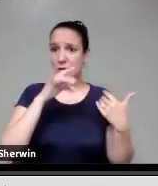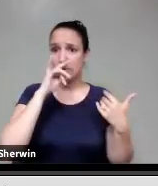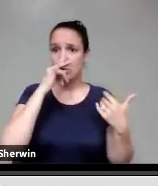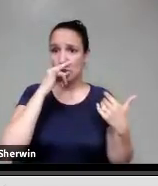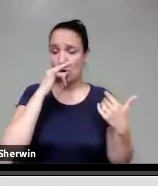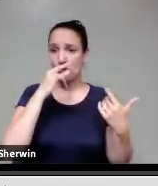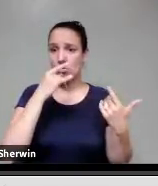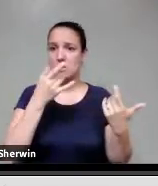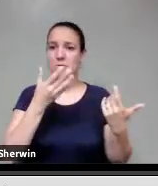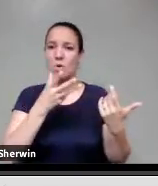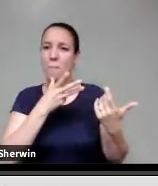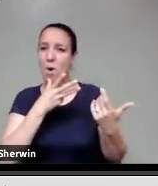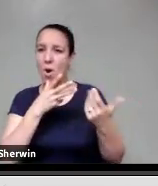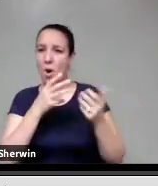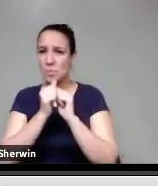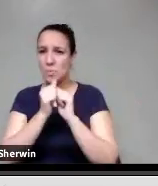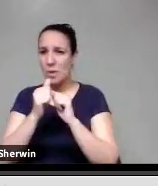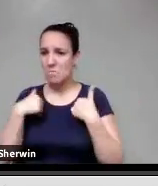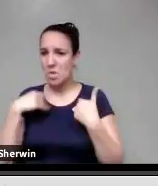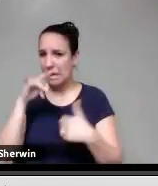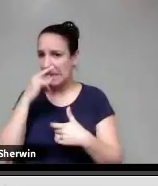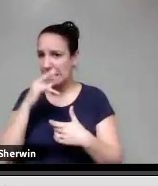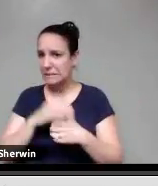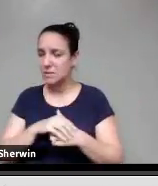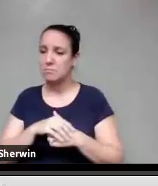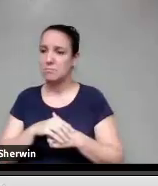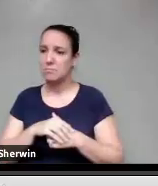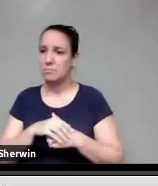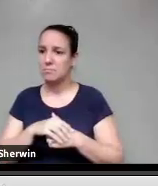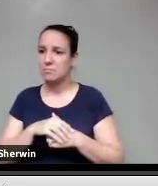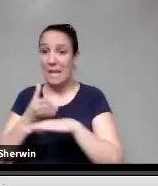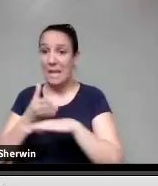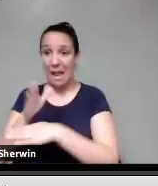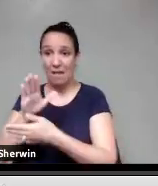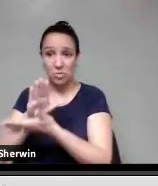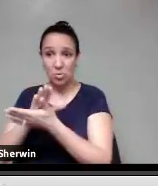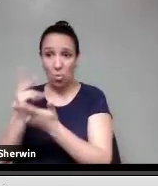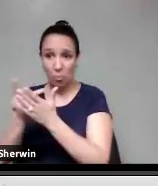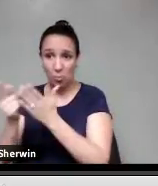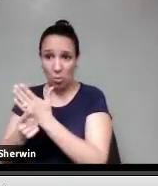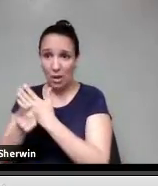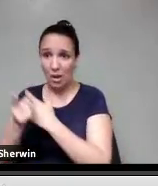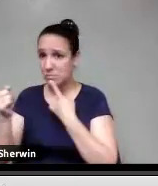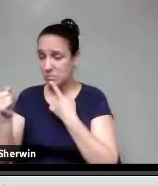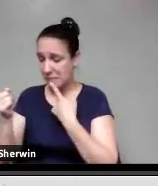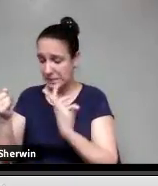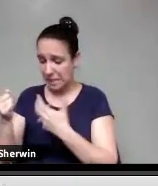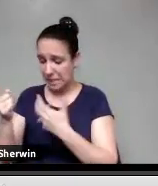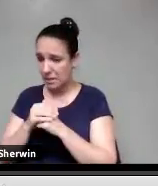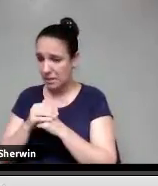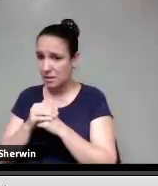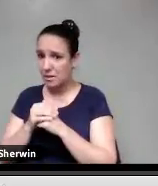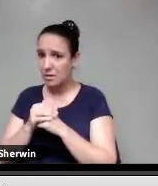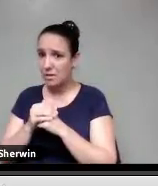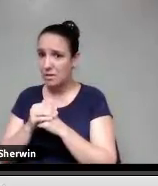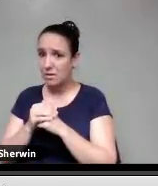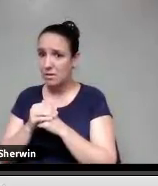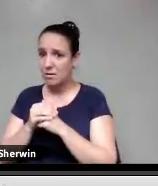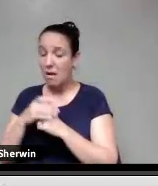of preschoolers, the homeschoolers, the after-school program that Ernestine mentioned. Alyssa says, I just